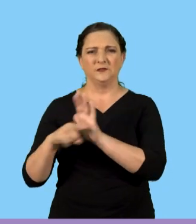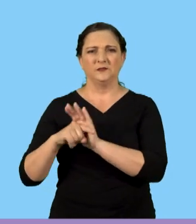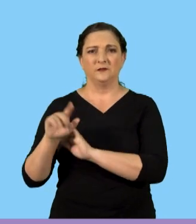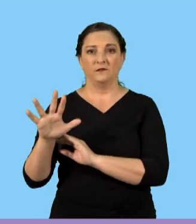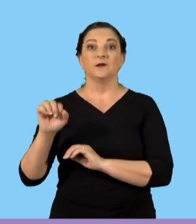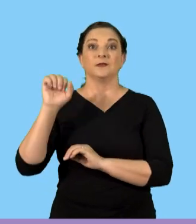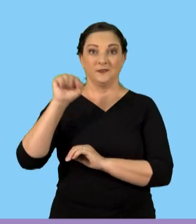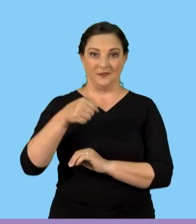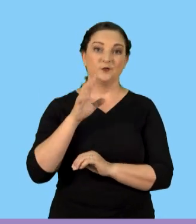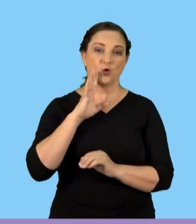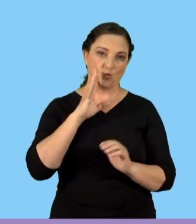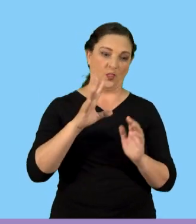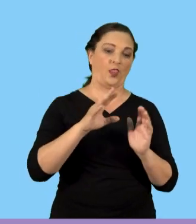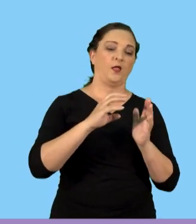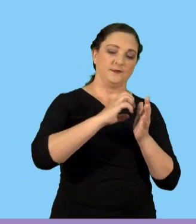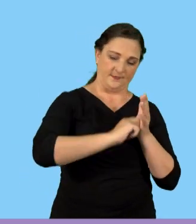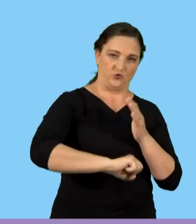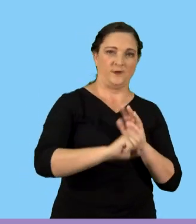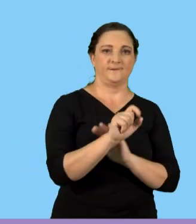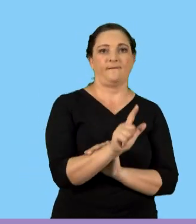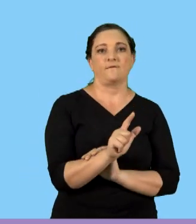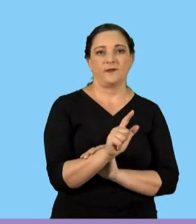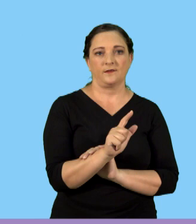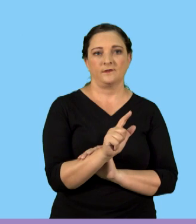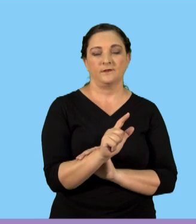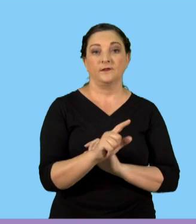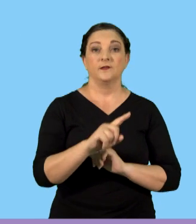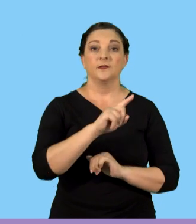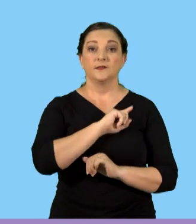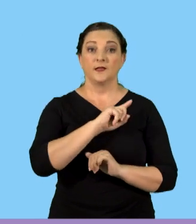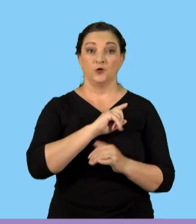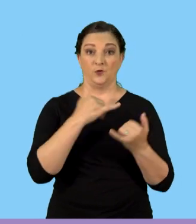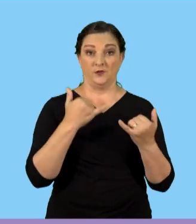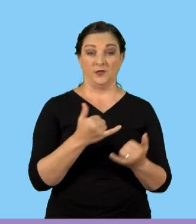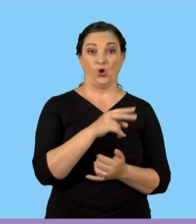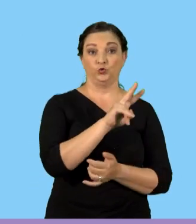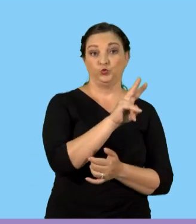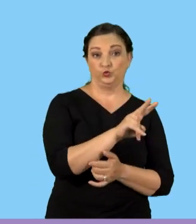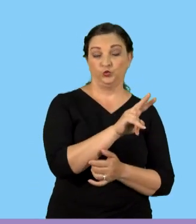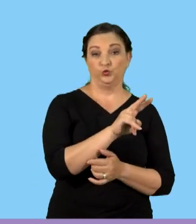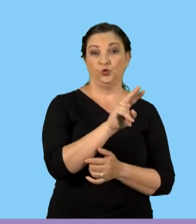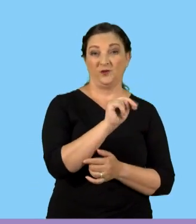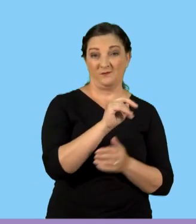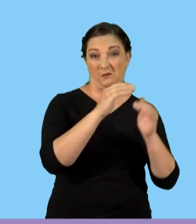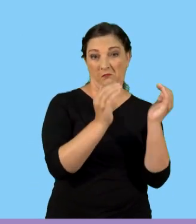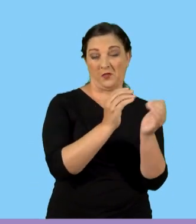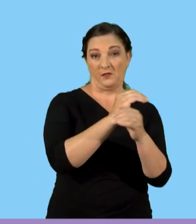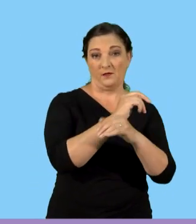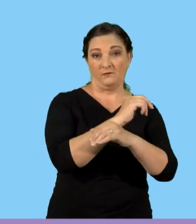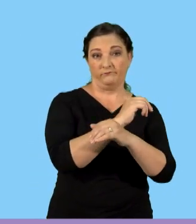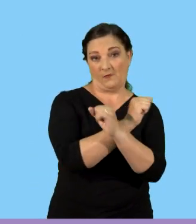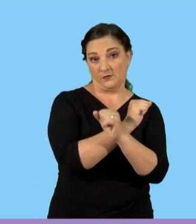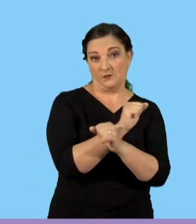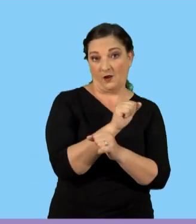to subtract a 7. So that means our rule is going to be 2 multiplied by n, or multiplied